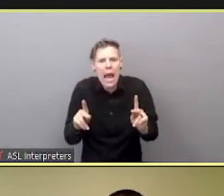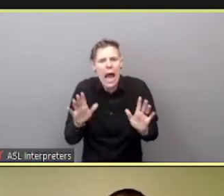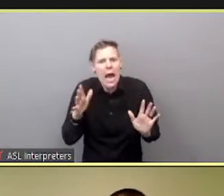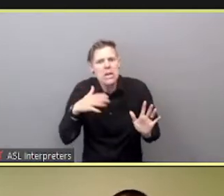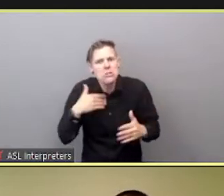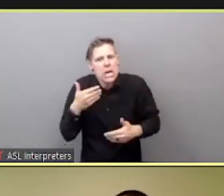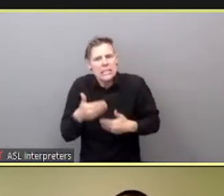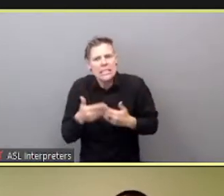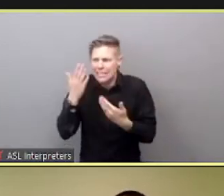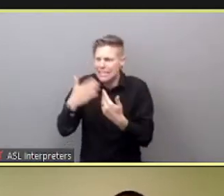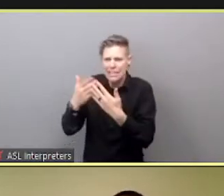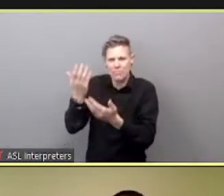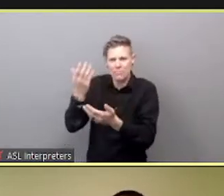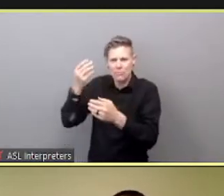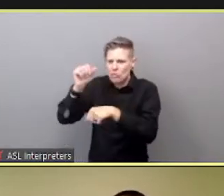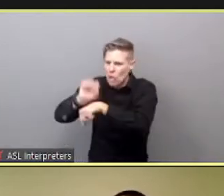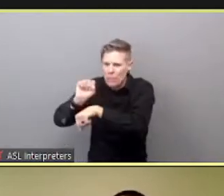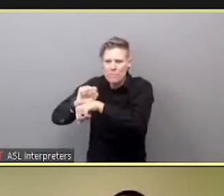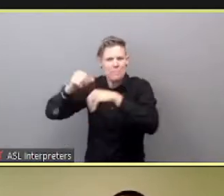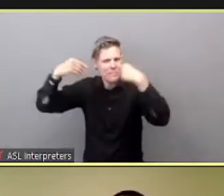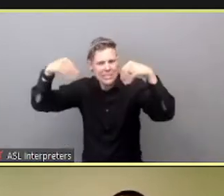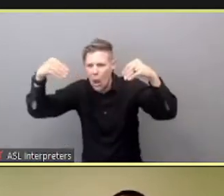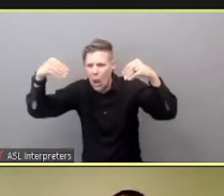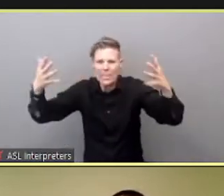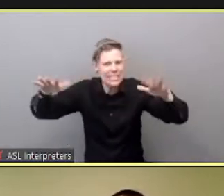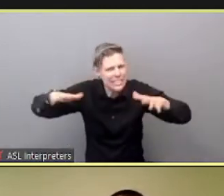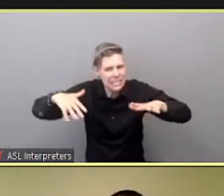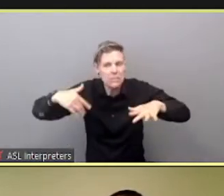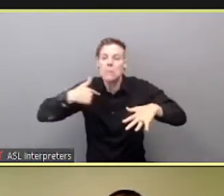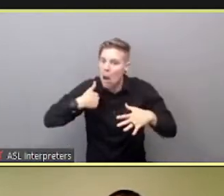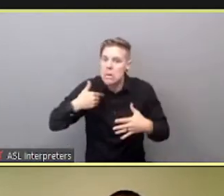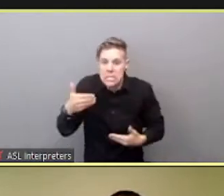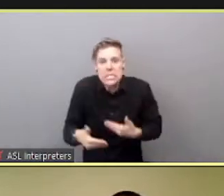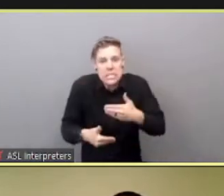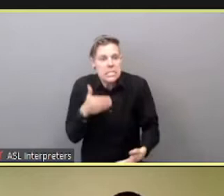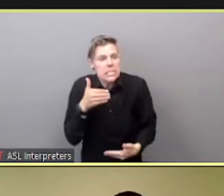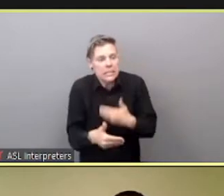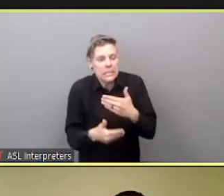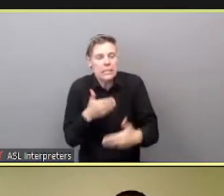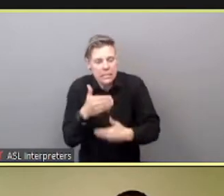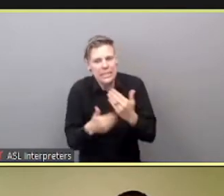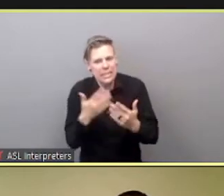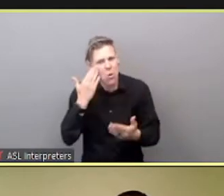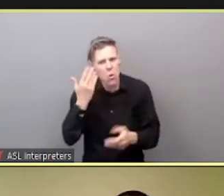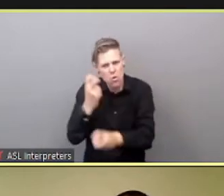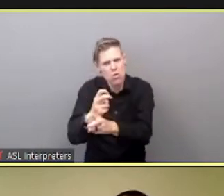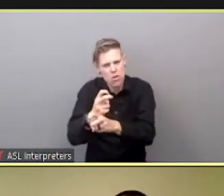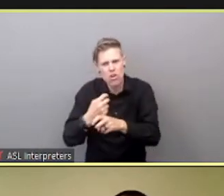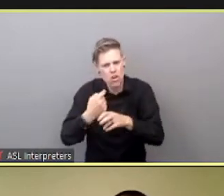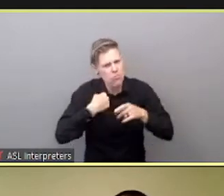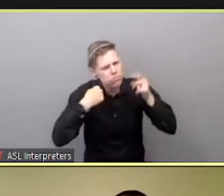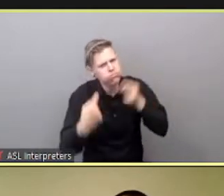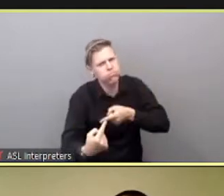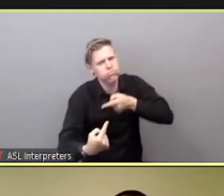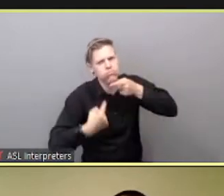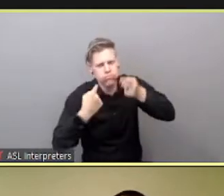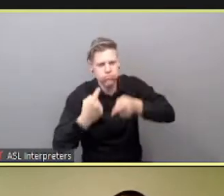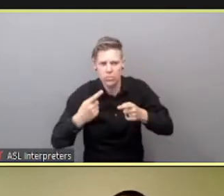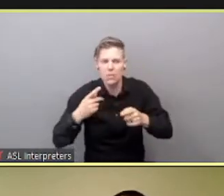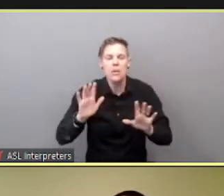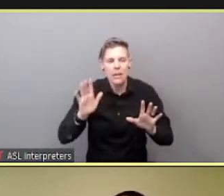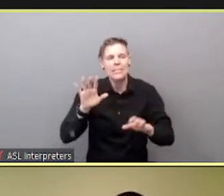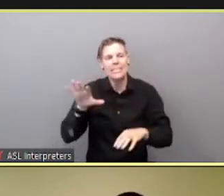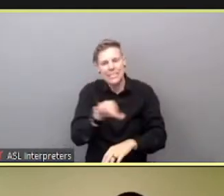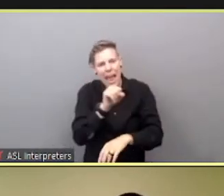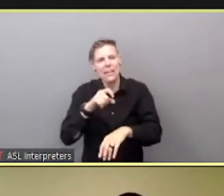impact isn't as great relative to other states, it's important to note that our recovery will take several months. Another thing to